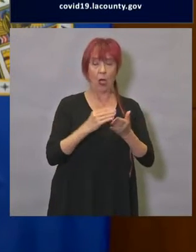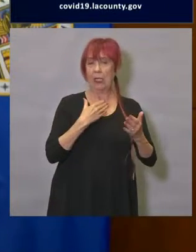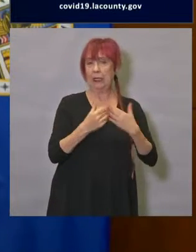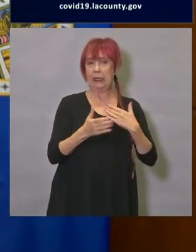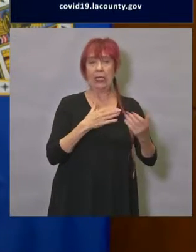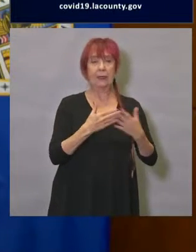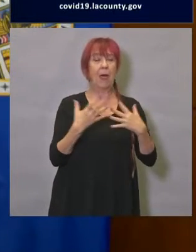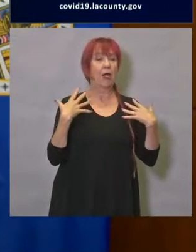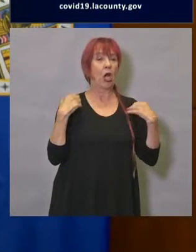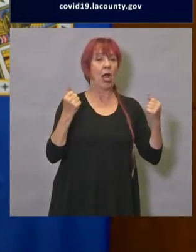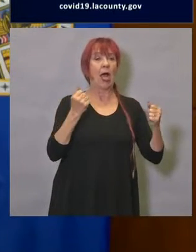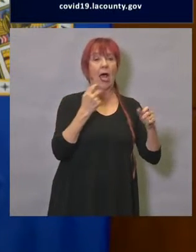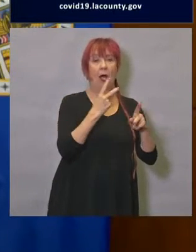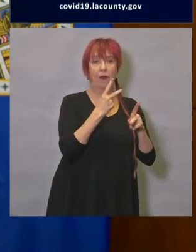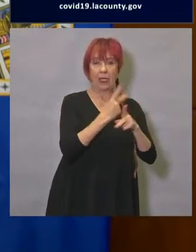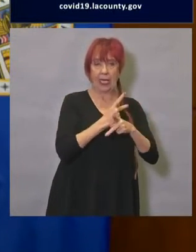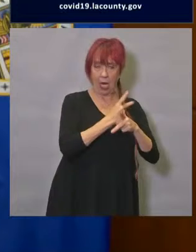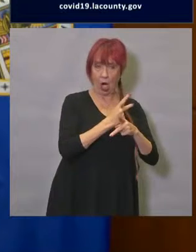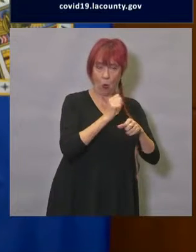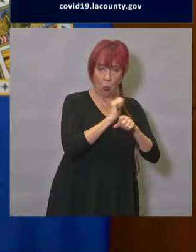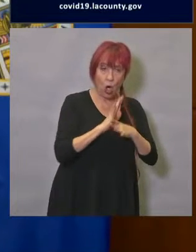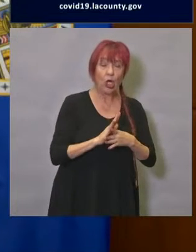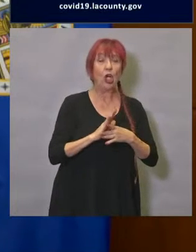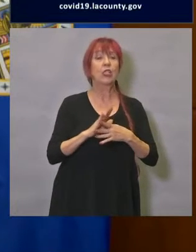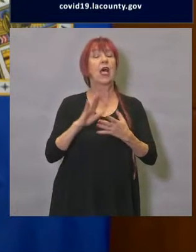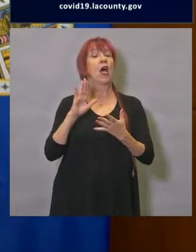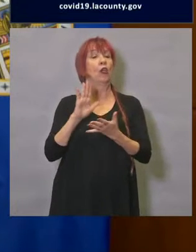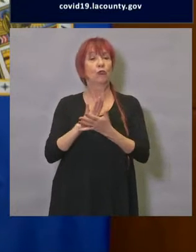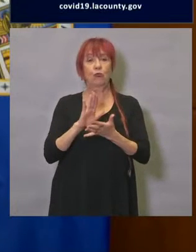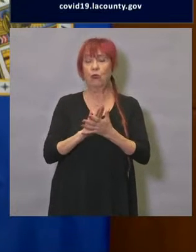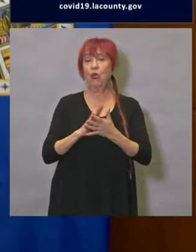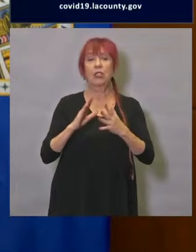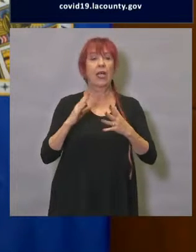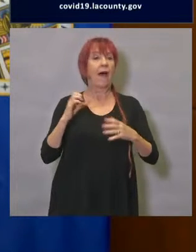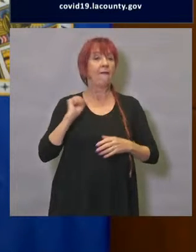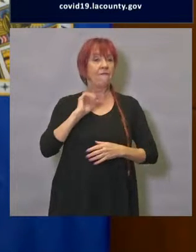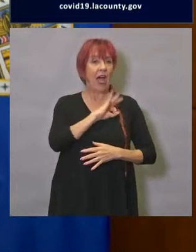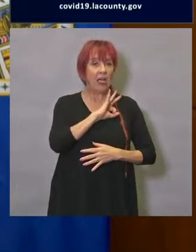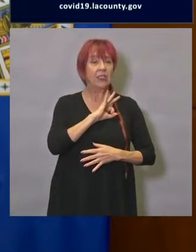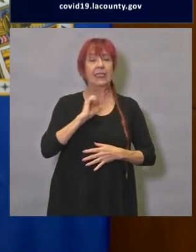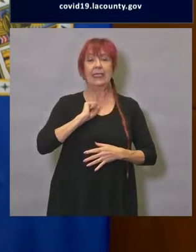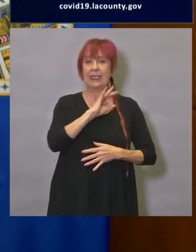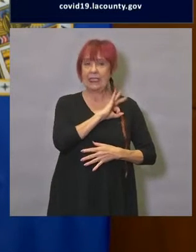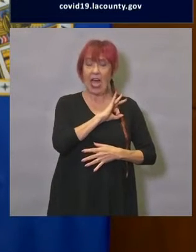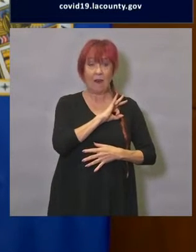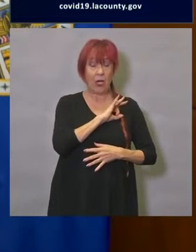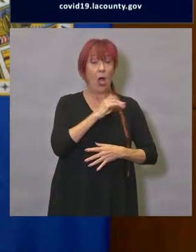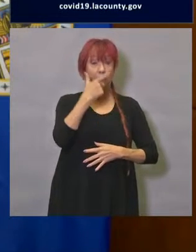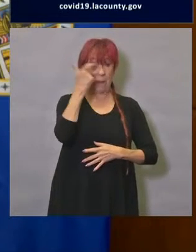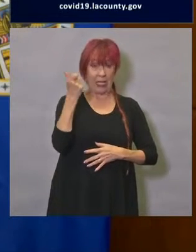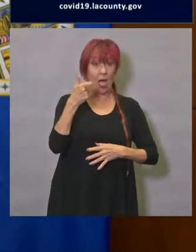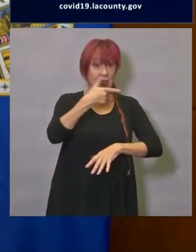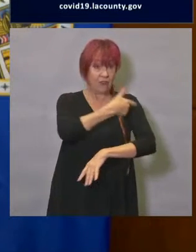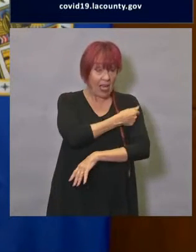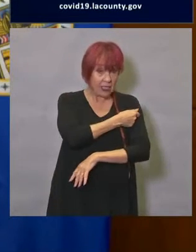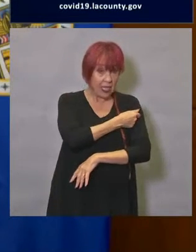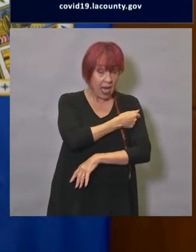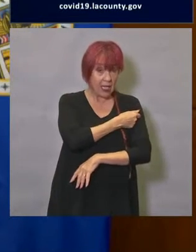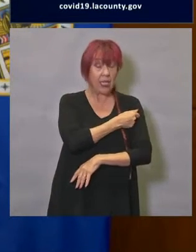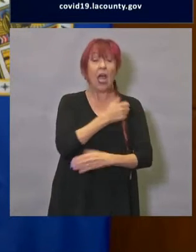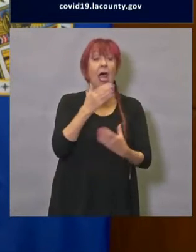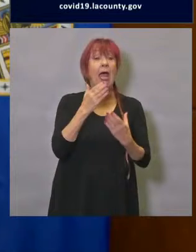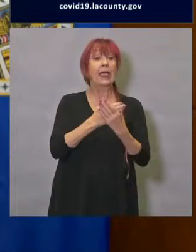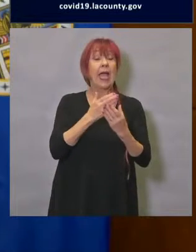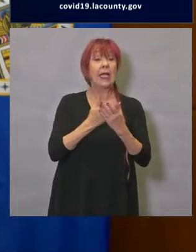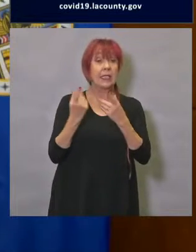faculty and staff, we've seen that many of these people are getting vaccinated and case rates have fallen because of that. As of